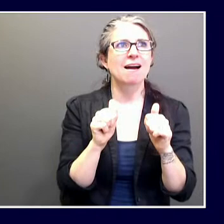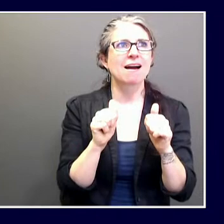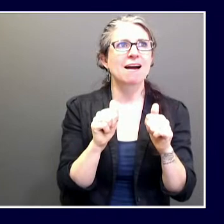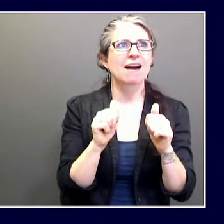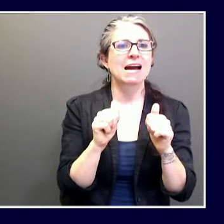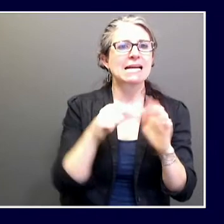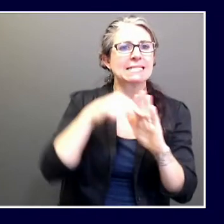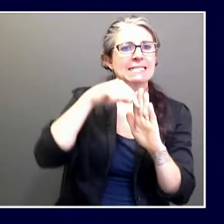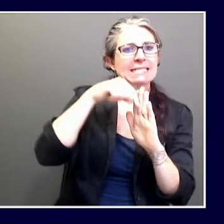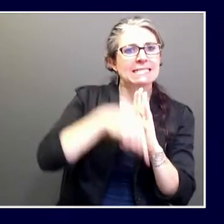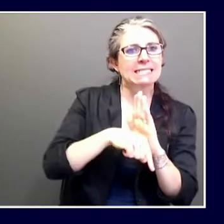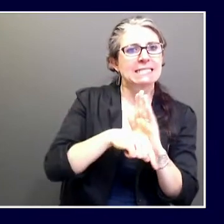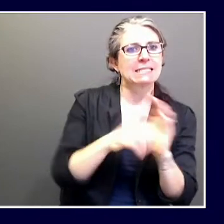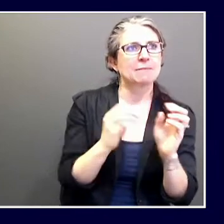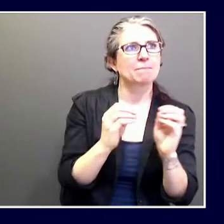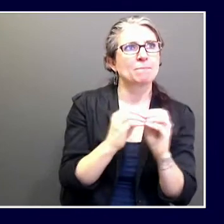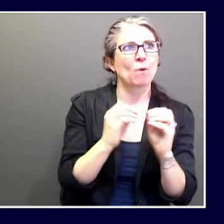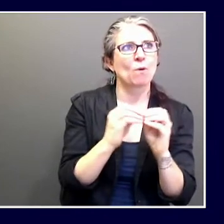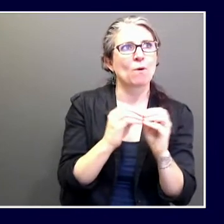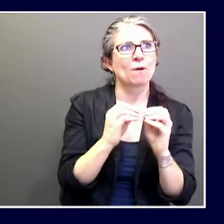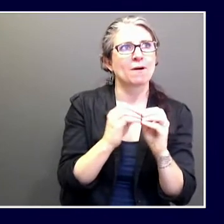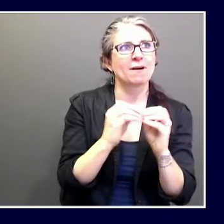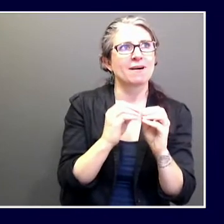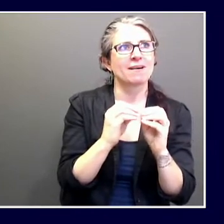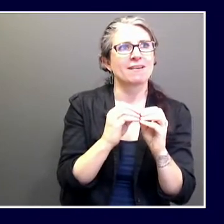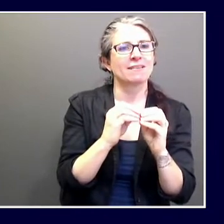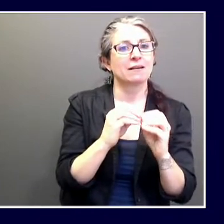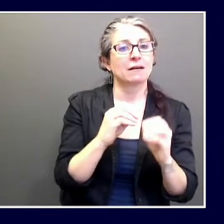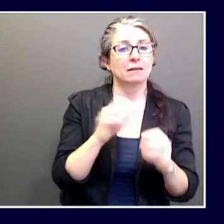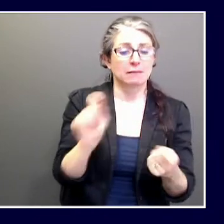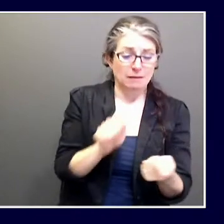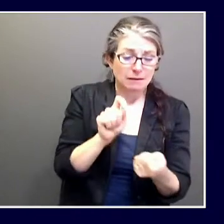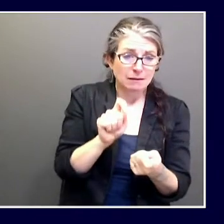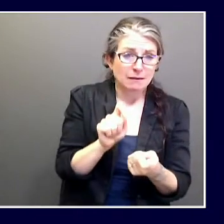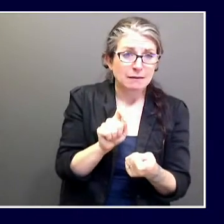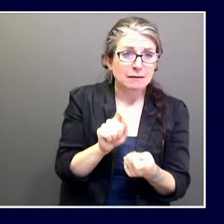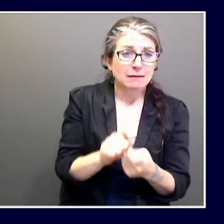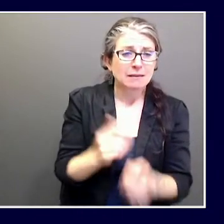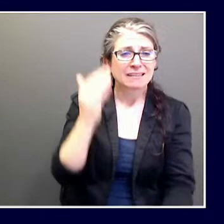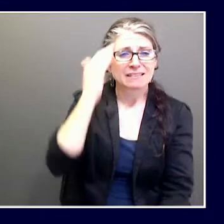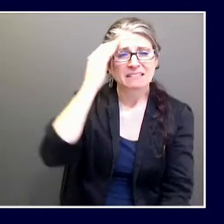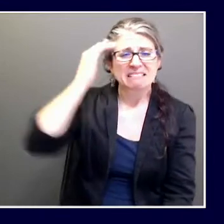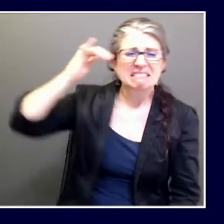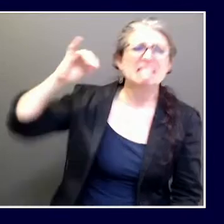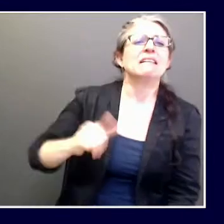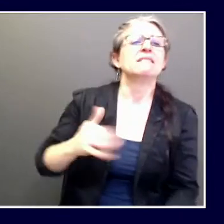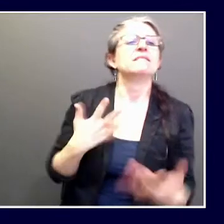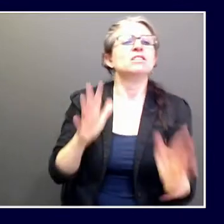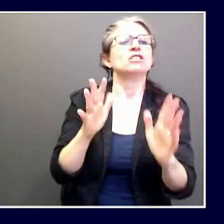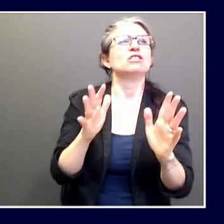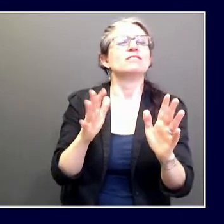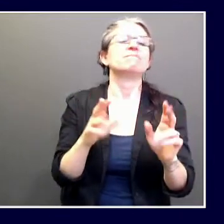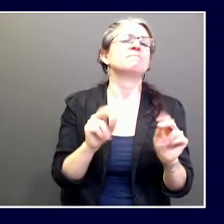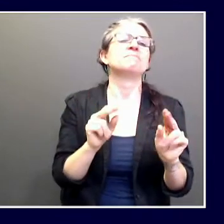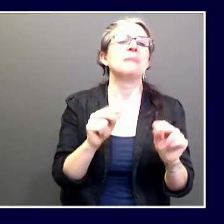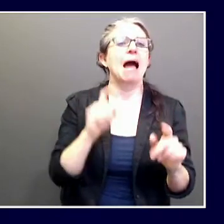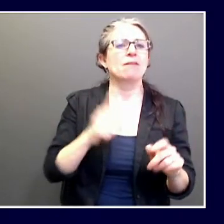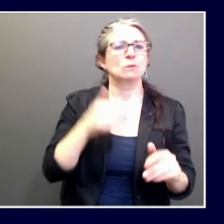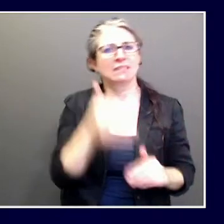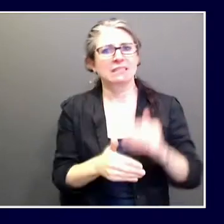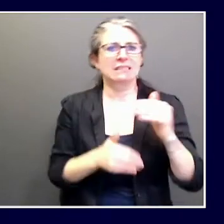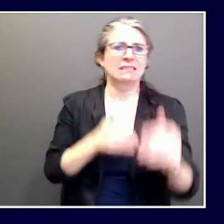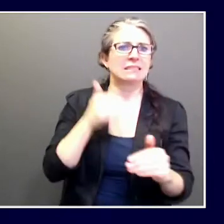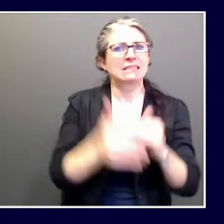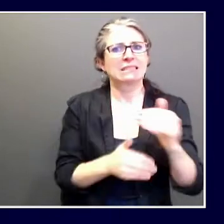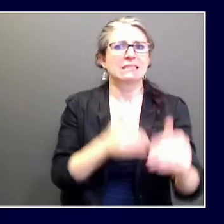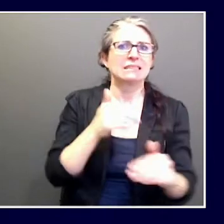data will be known. It's just as much about the order in which we expect data to come out. So if we go back to some of the